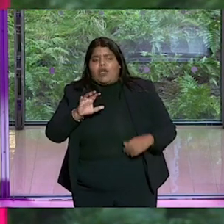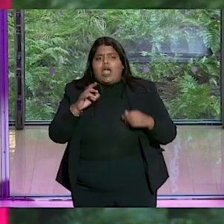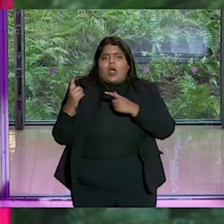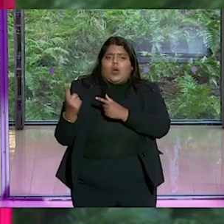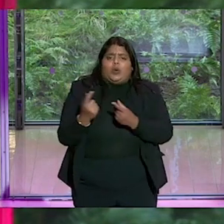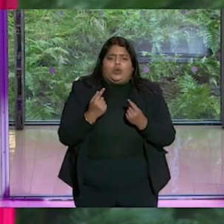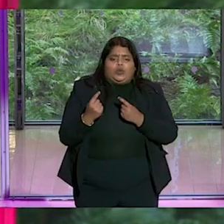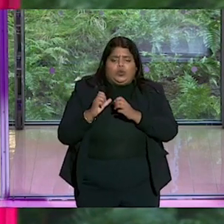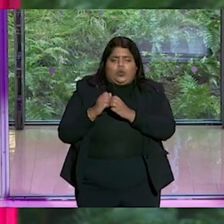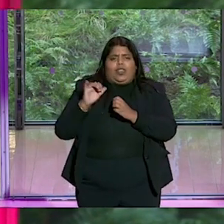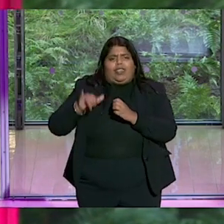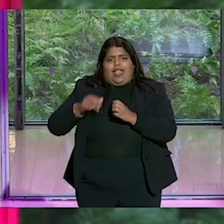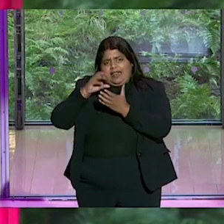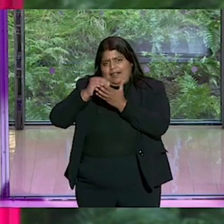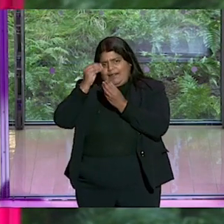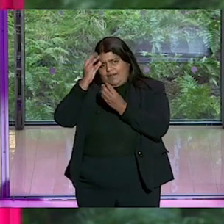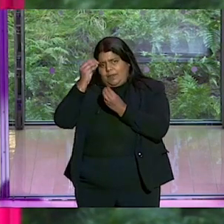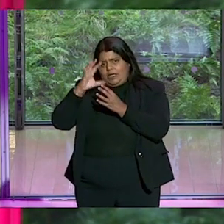might do with it.